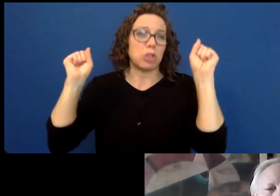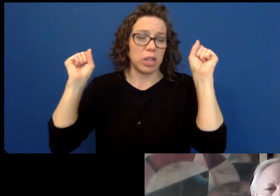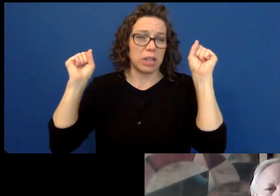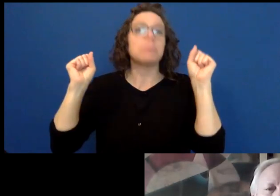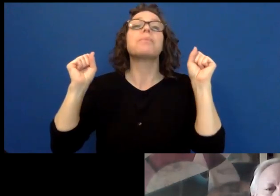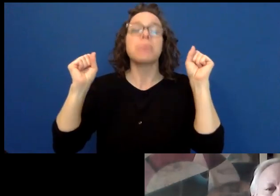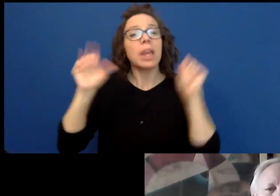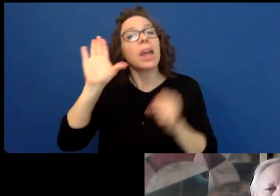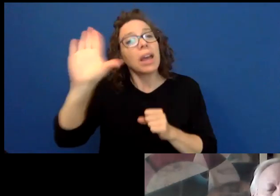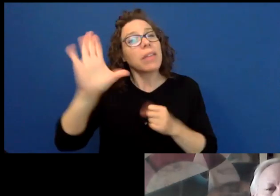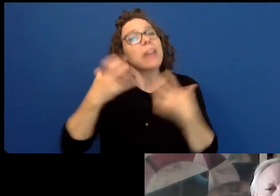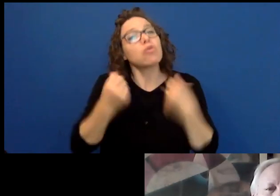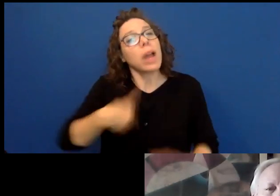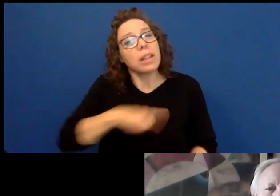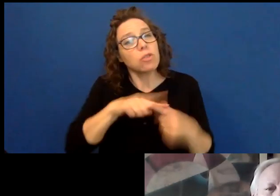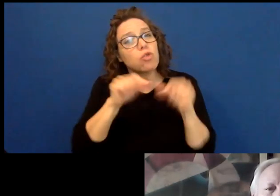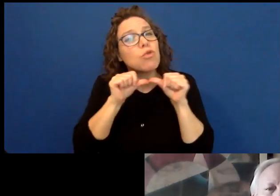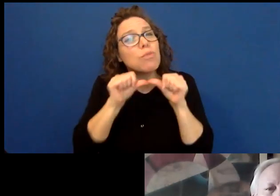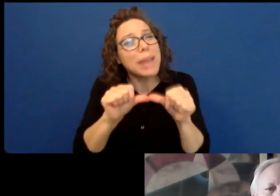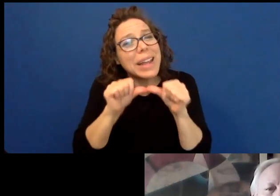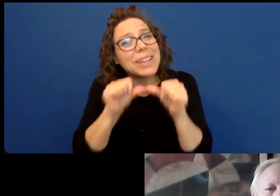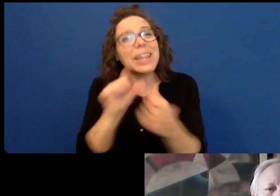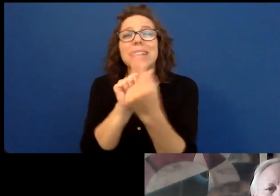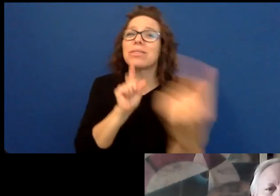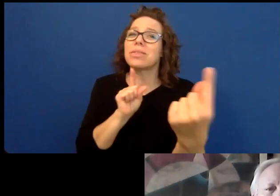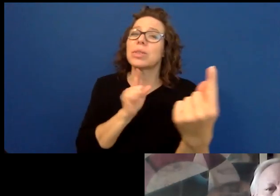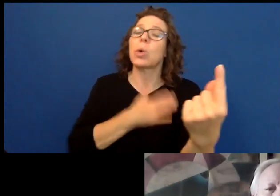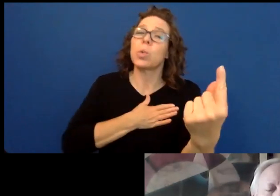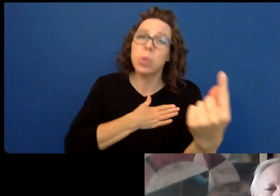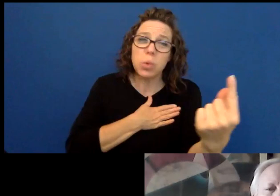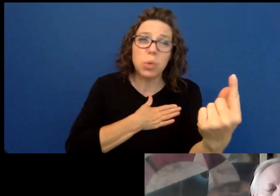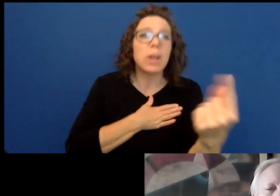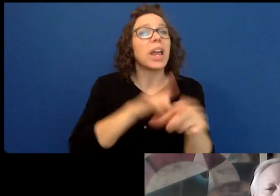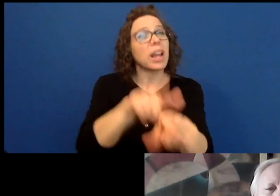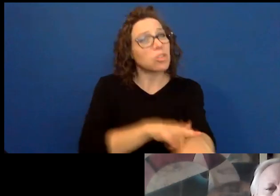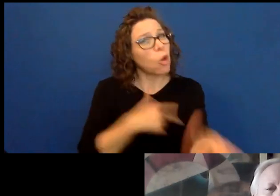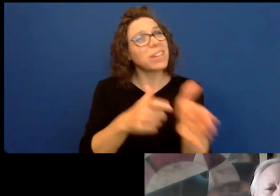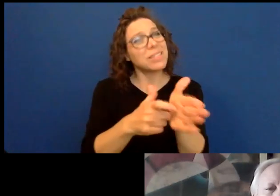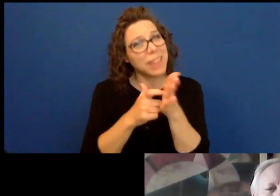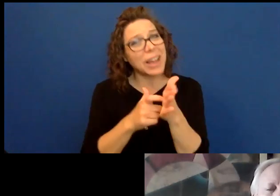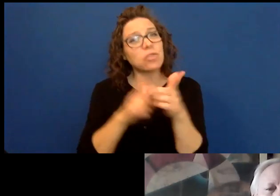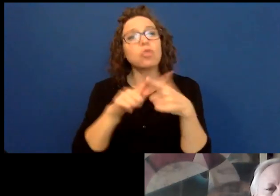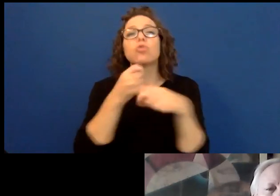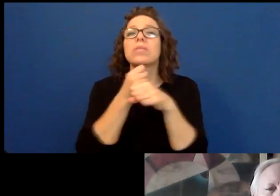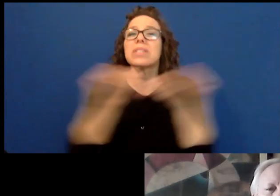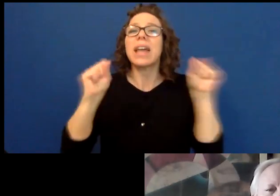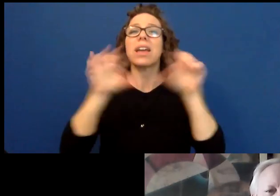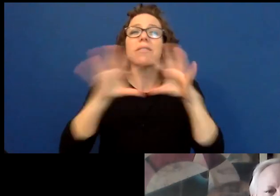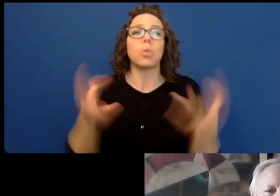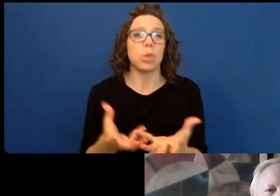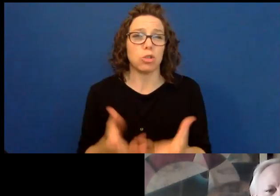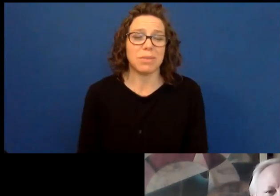strengthen us to maintain physical distancing for as long as necessary to save an entire world.